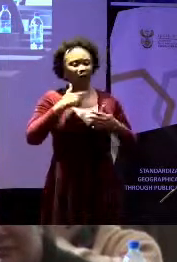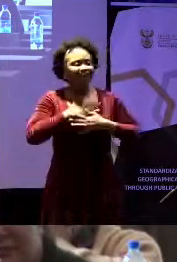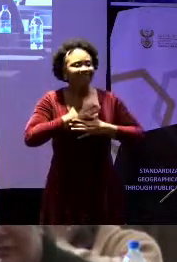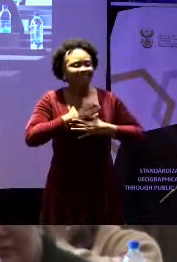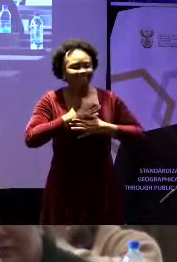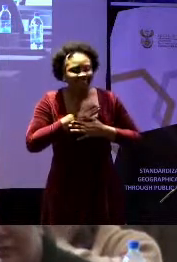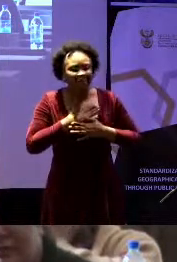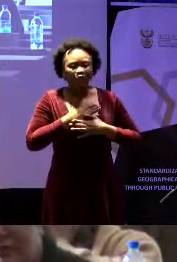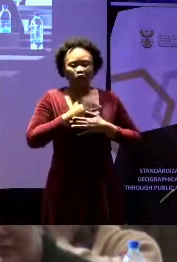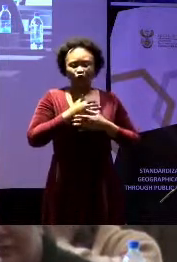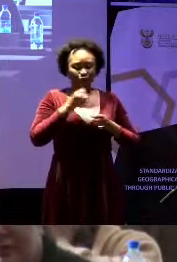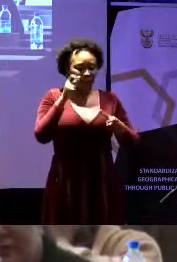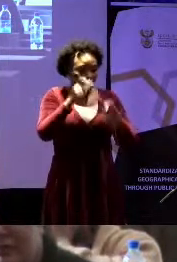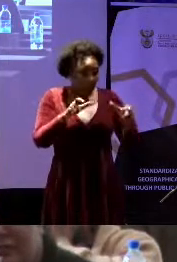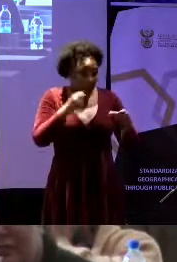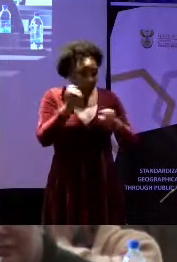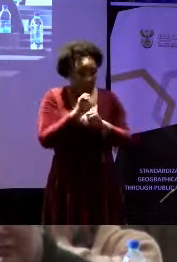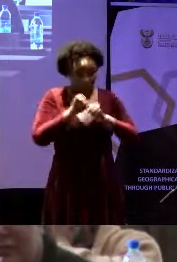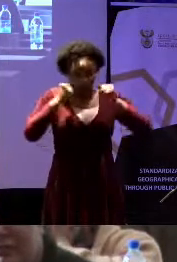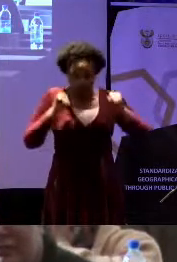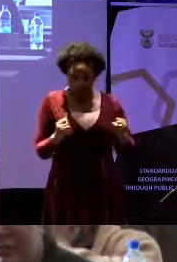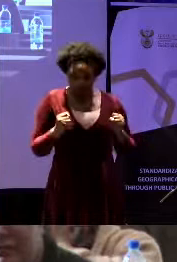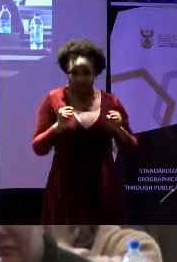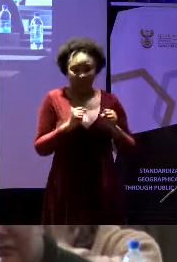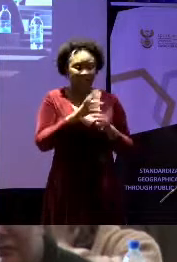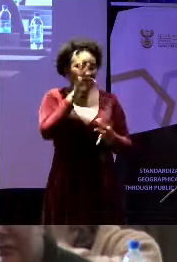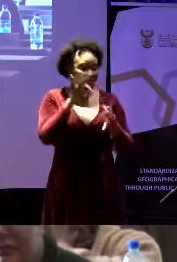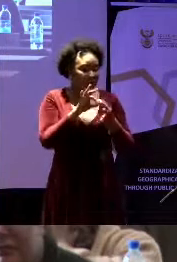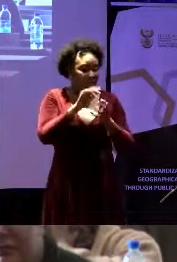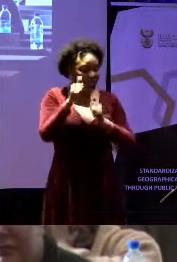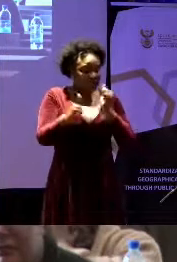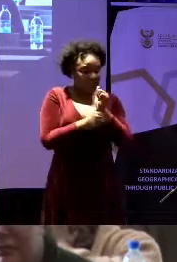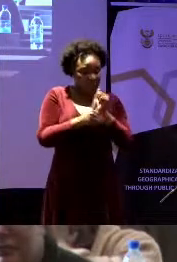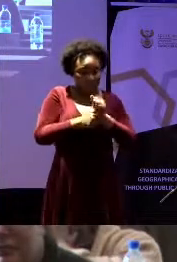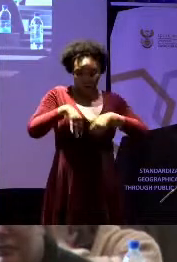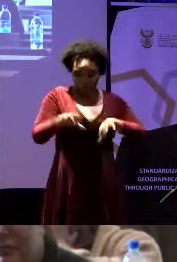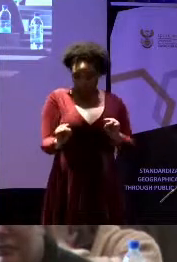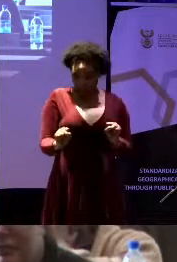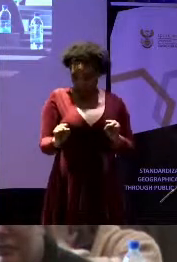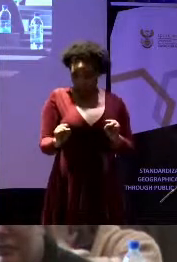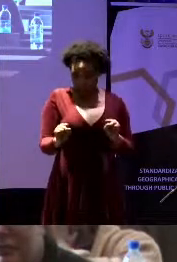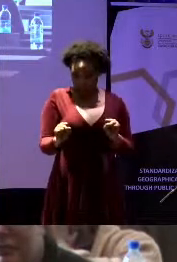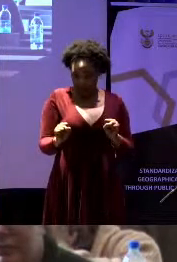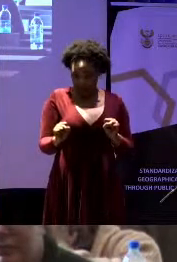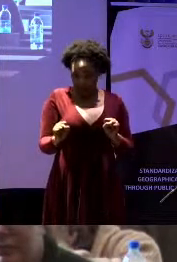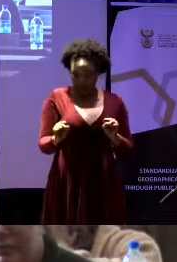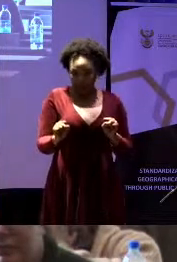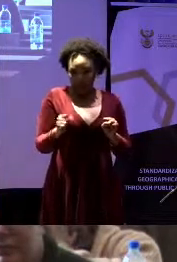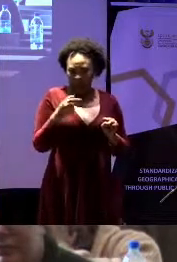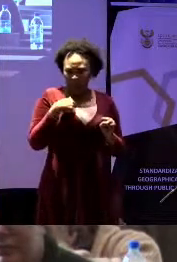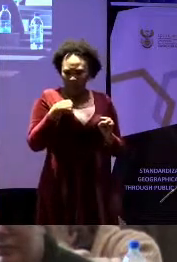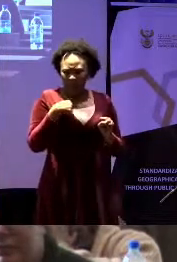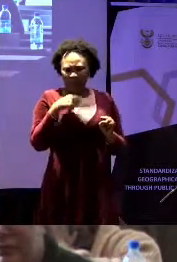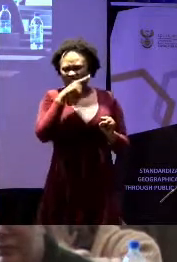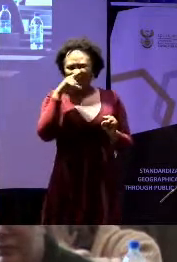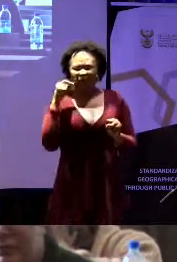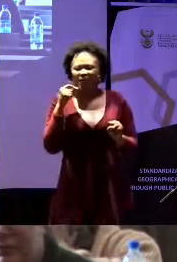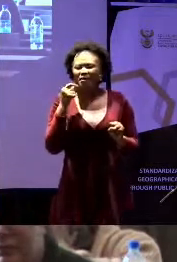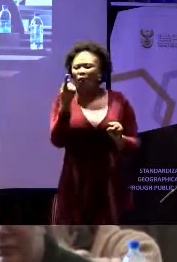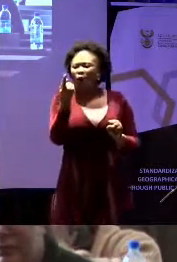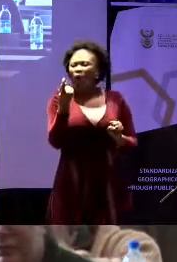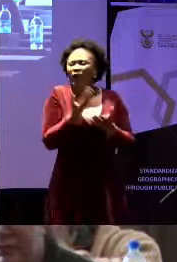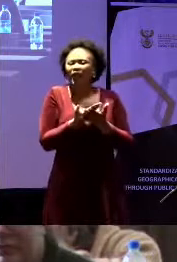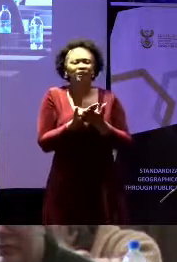to the hardworking officials, especially the deputy chairperson, by which I cannot call by name.